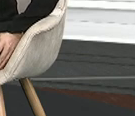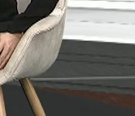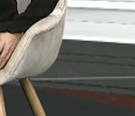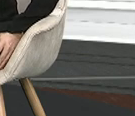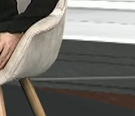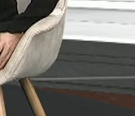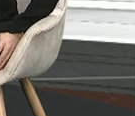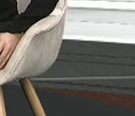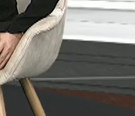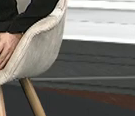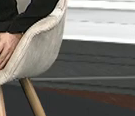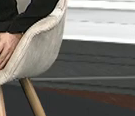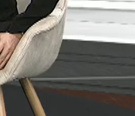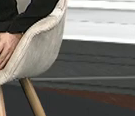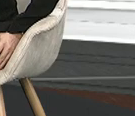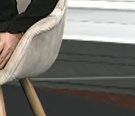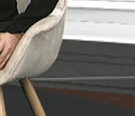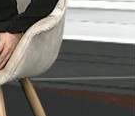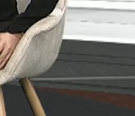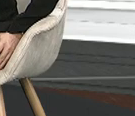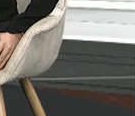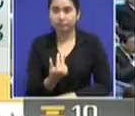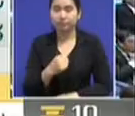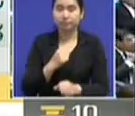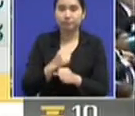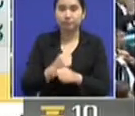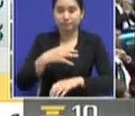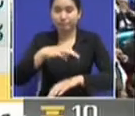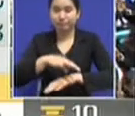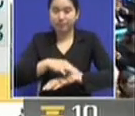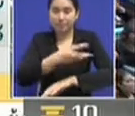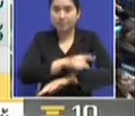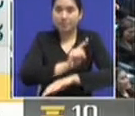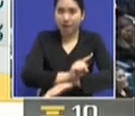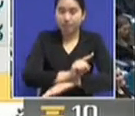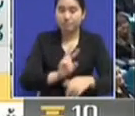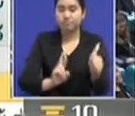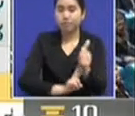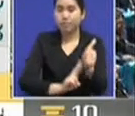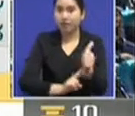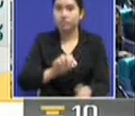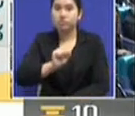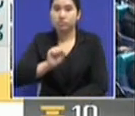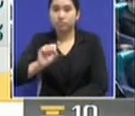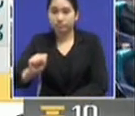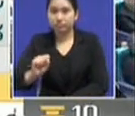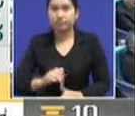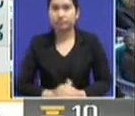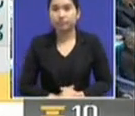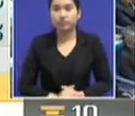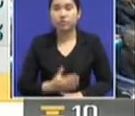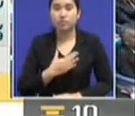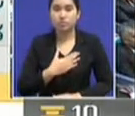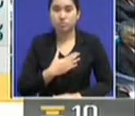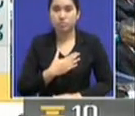allowed to have different independent views, opinions and voices. And I think over the last few days and weeks, you have